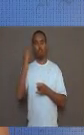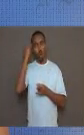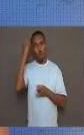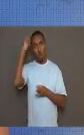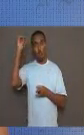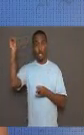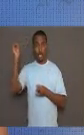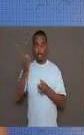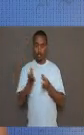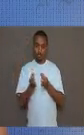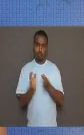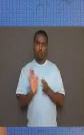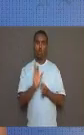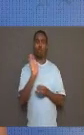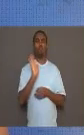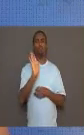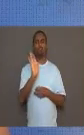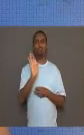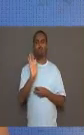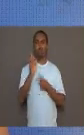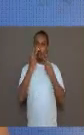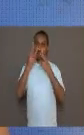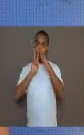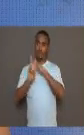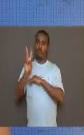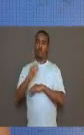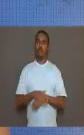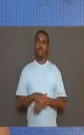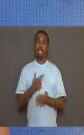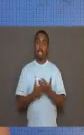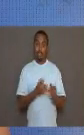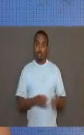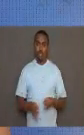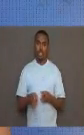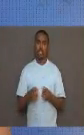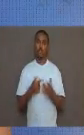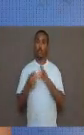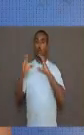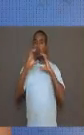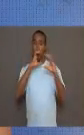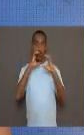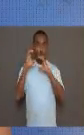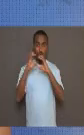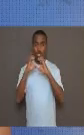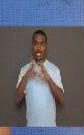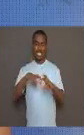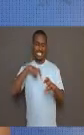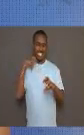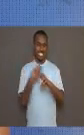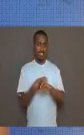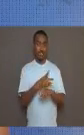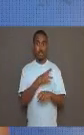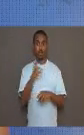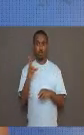opinion or point of view. These methods have been used to communicate difficult